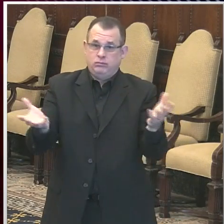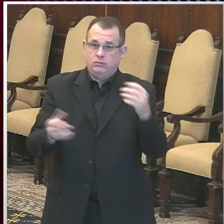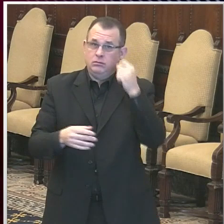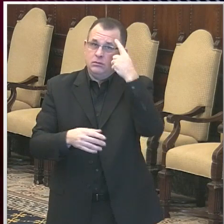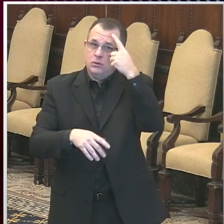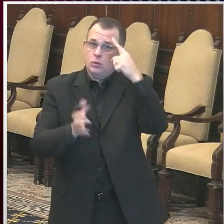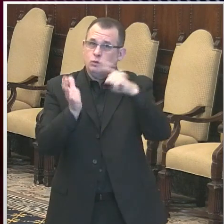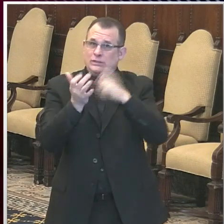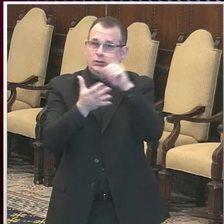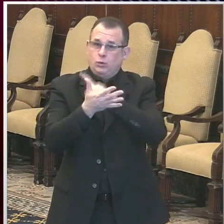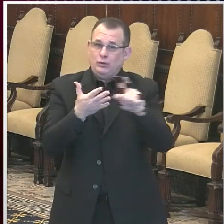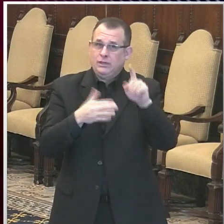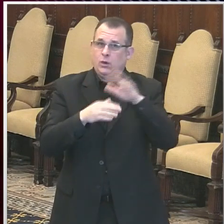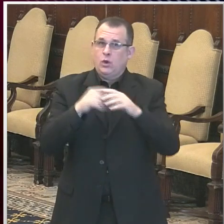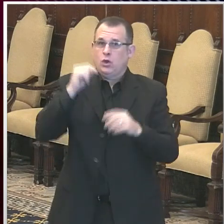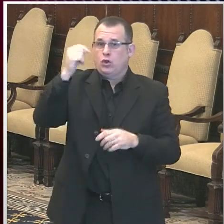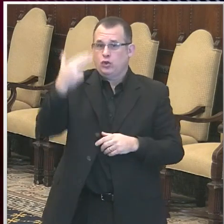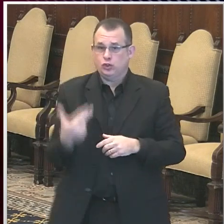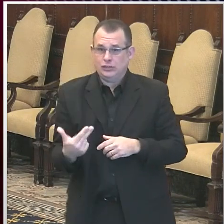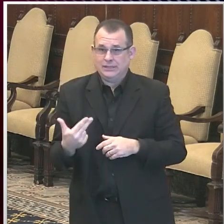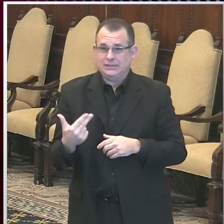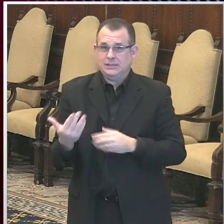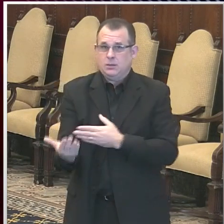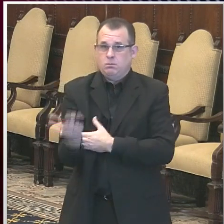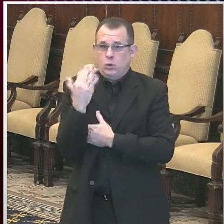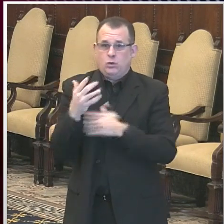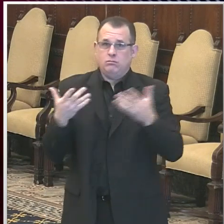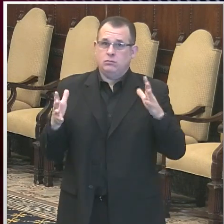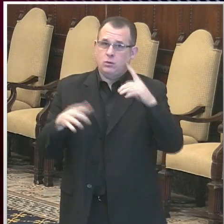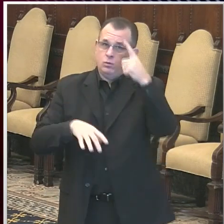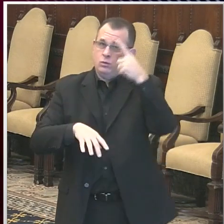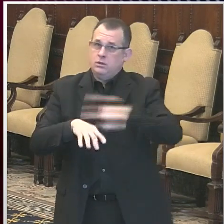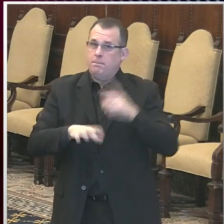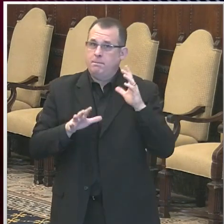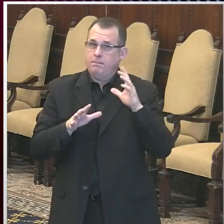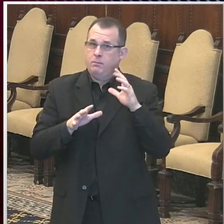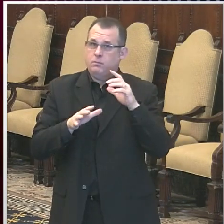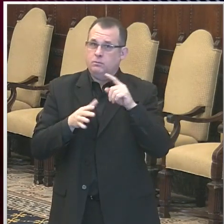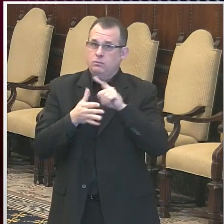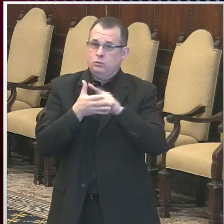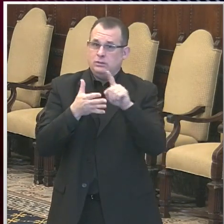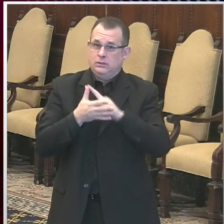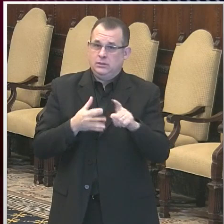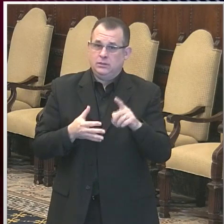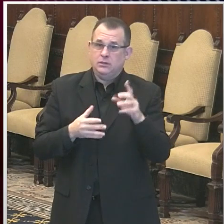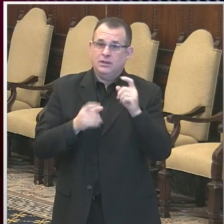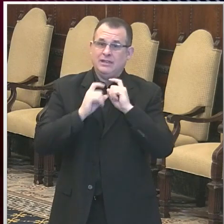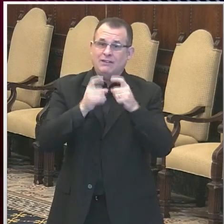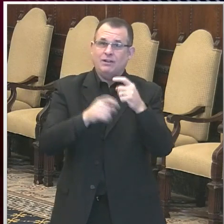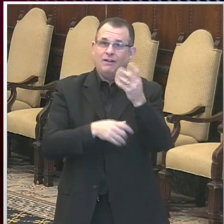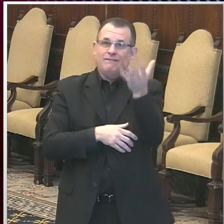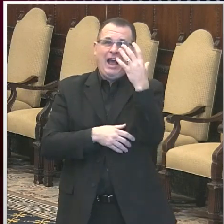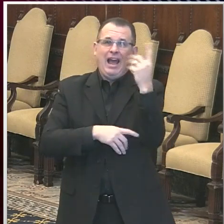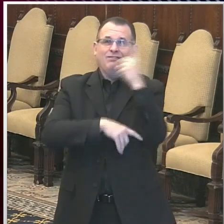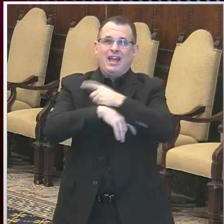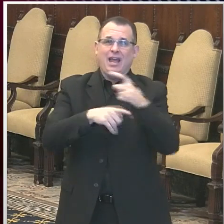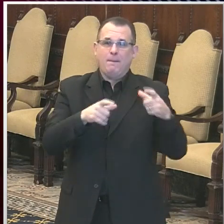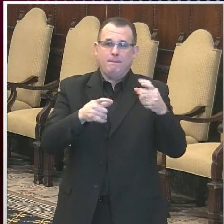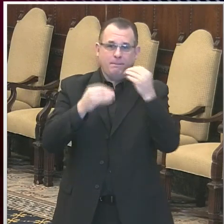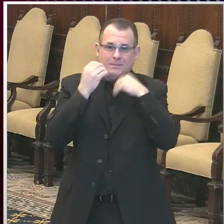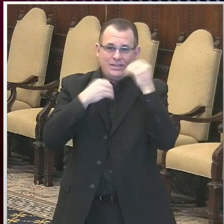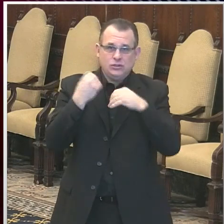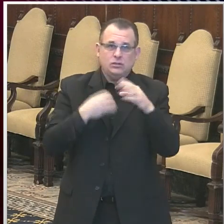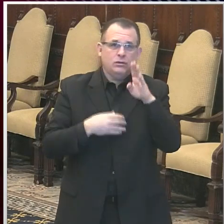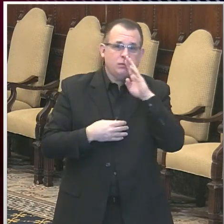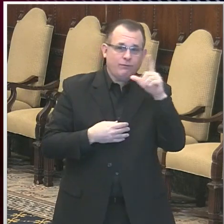on Thursday mornings. It's once a week on Thursday mornings. These sites will now give out 5 days worth of breakfast and lunch for